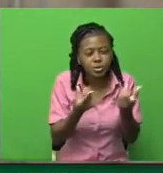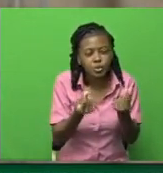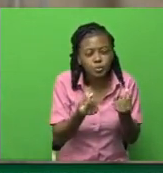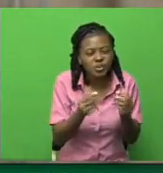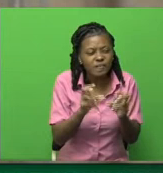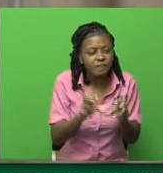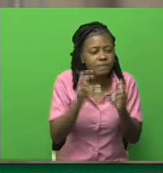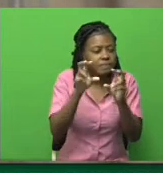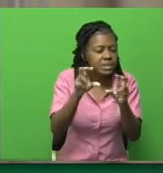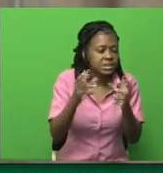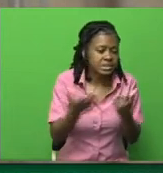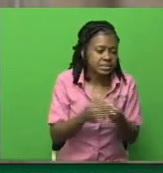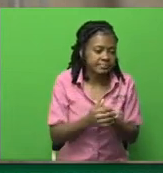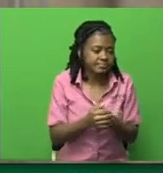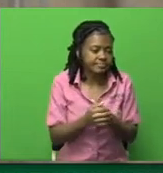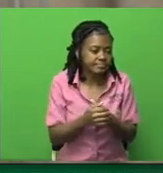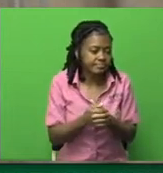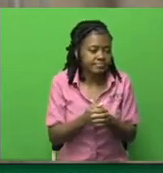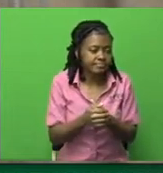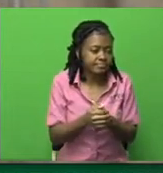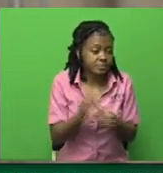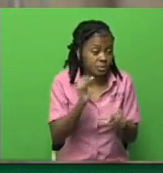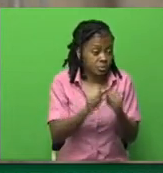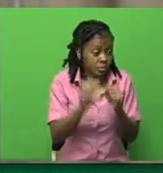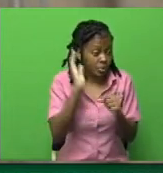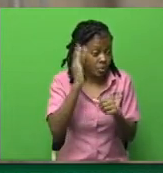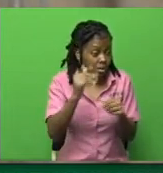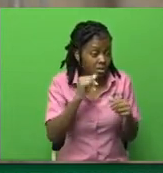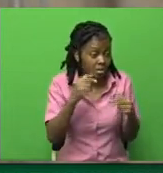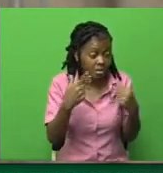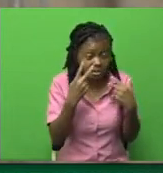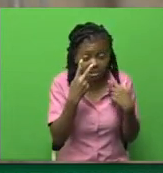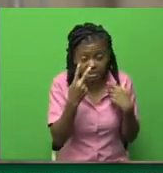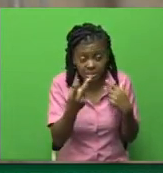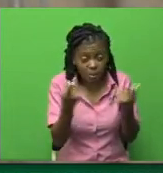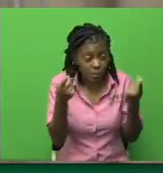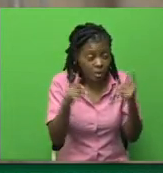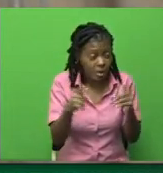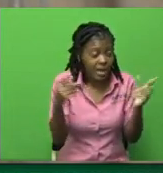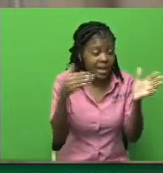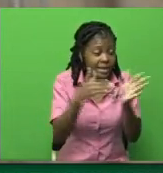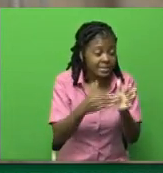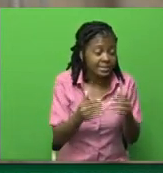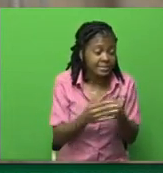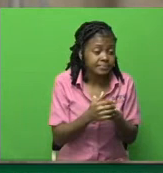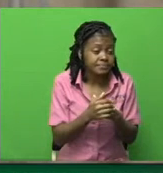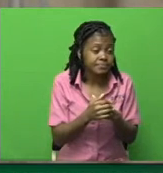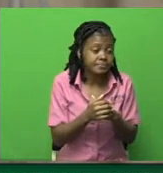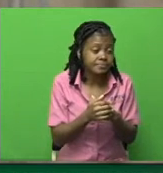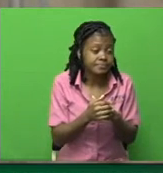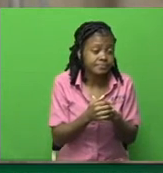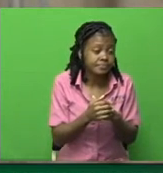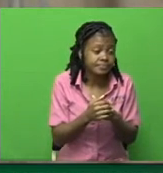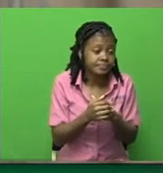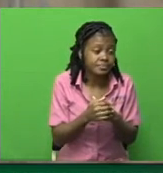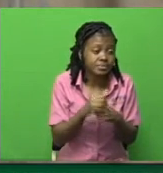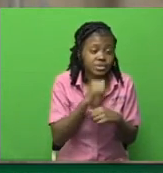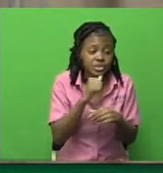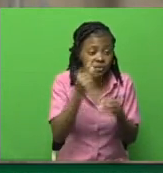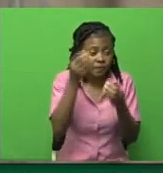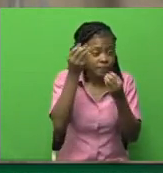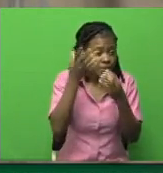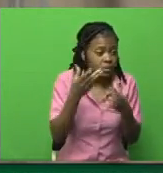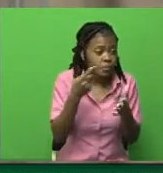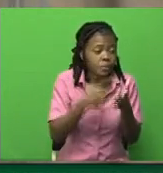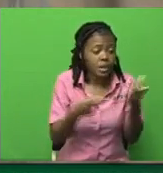that we would not see those reoccurrences happening again Mr Deputy speaker we were not told about what is happening in